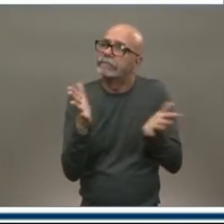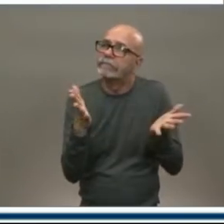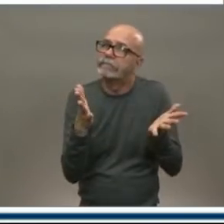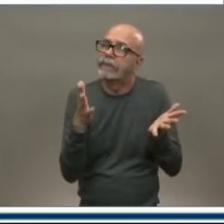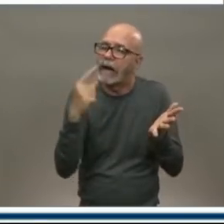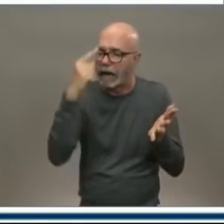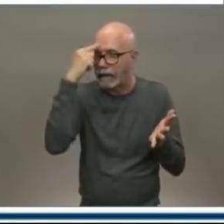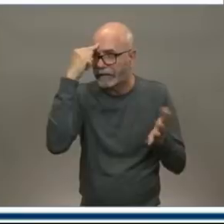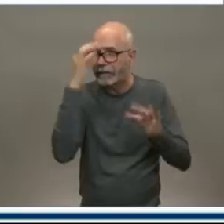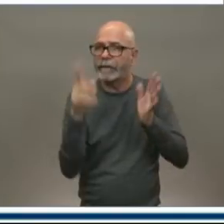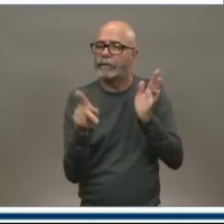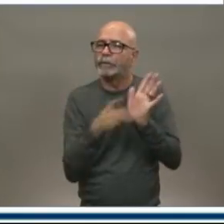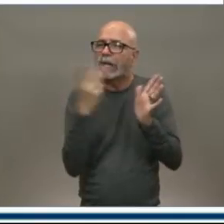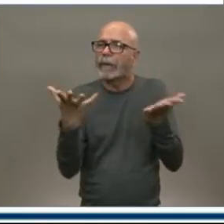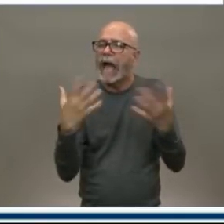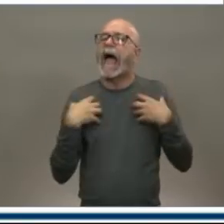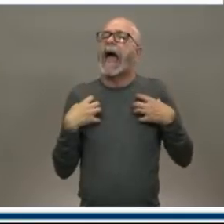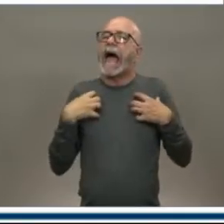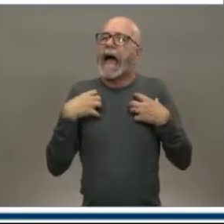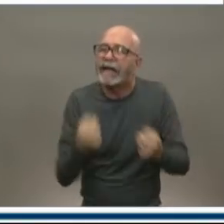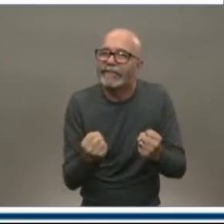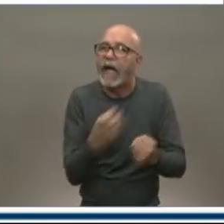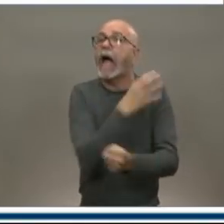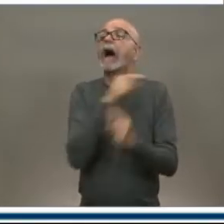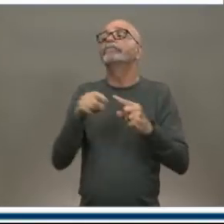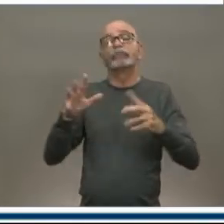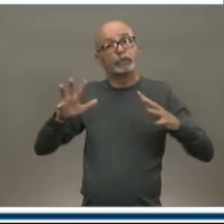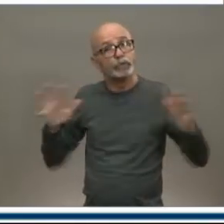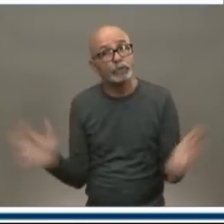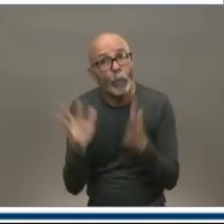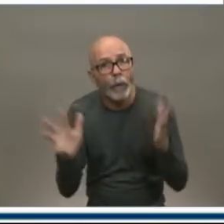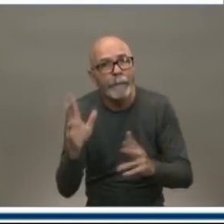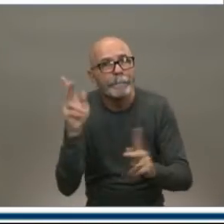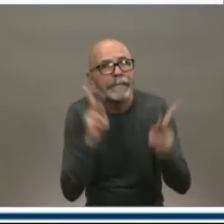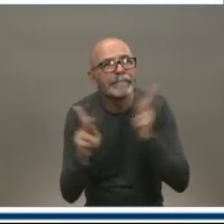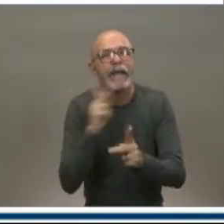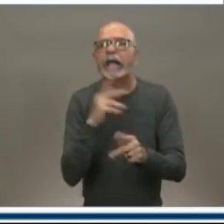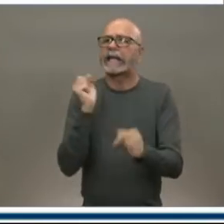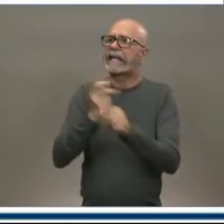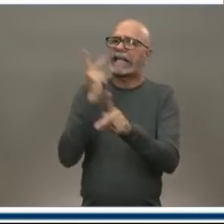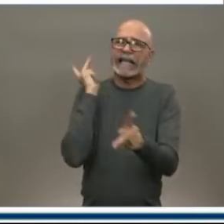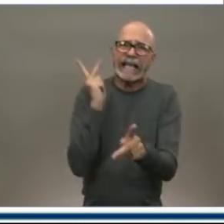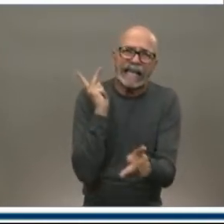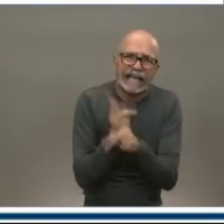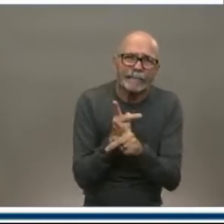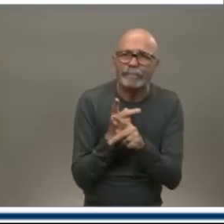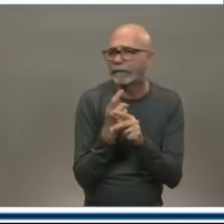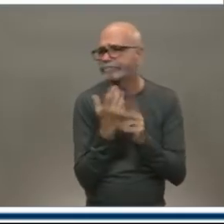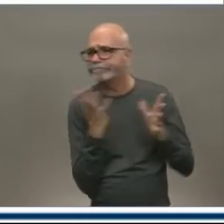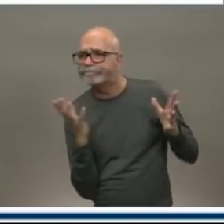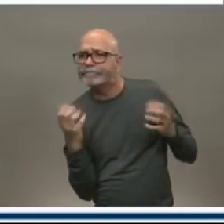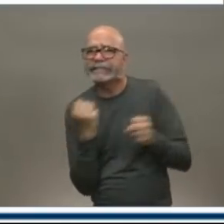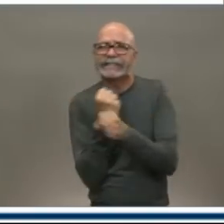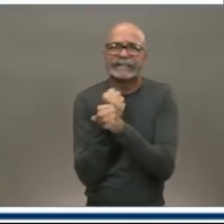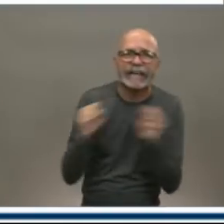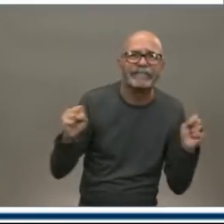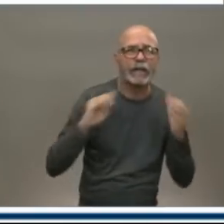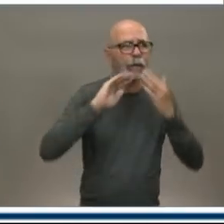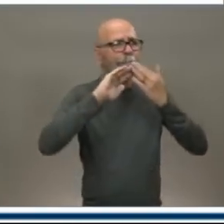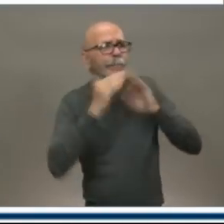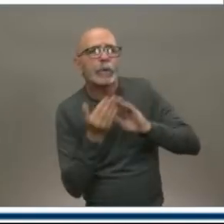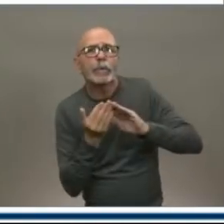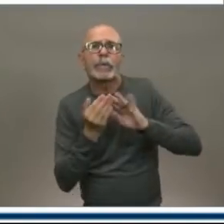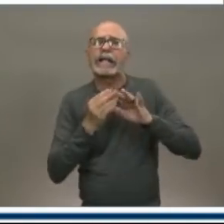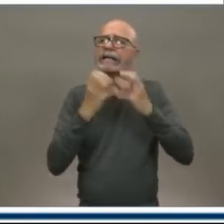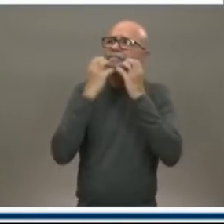I encourage and ask all Nova Scotians to keep caring, keep building positive and compassionate communities, and keep using